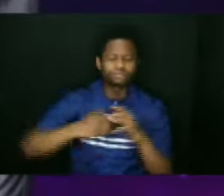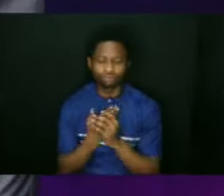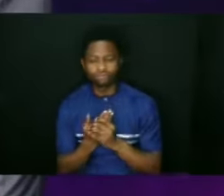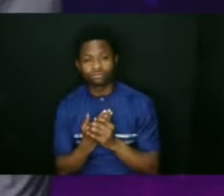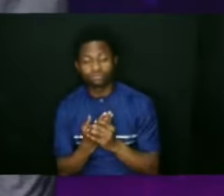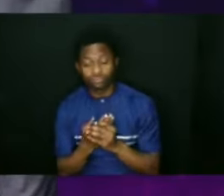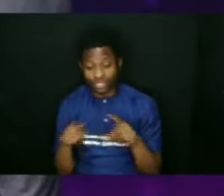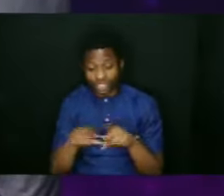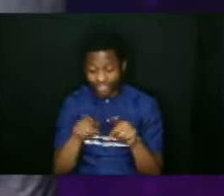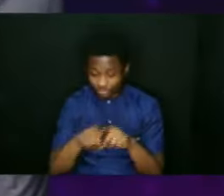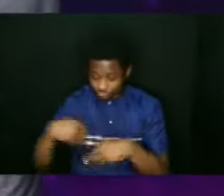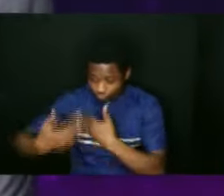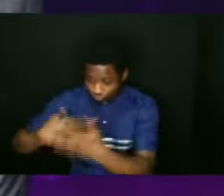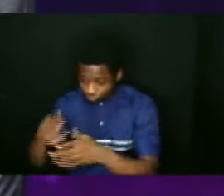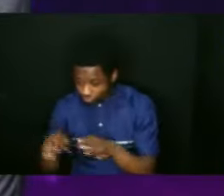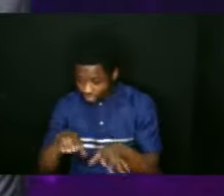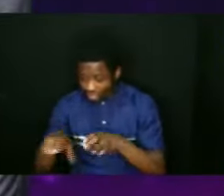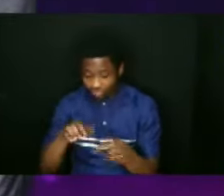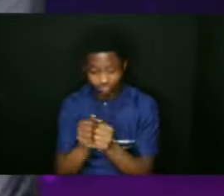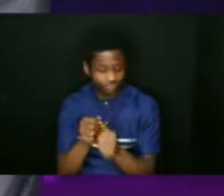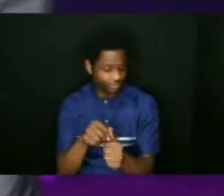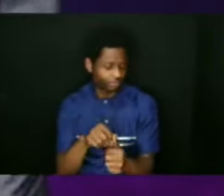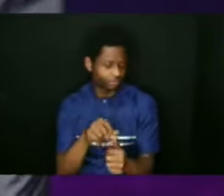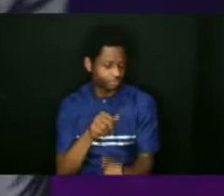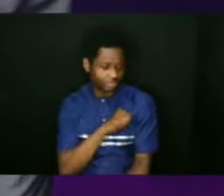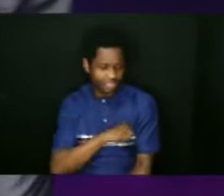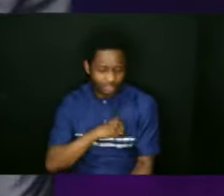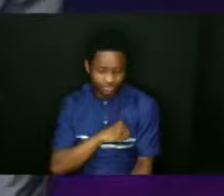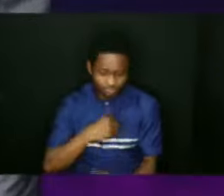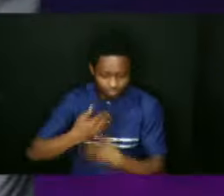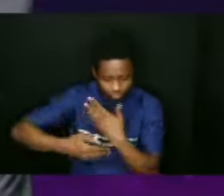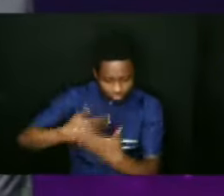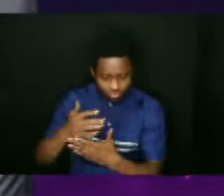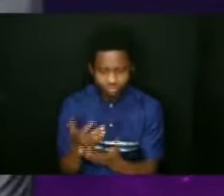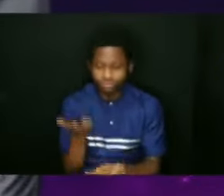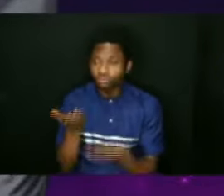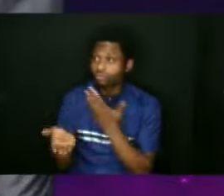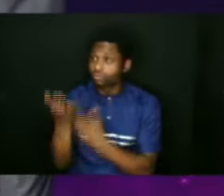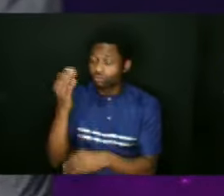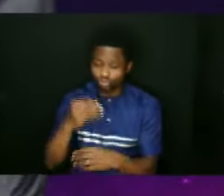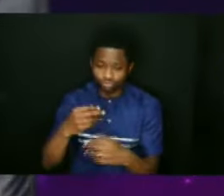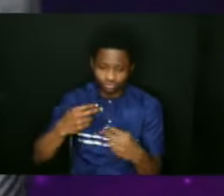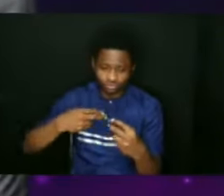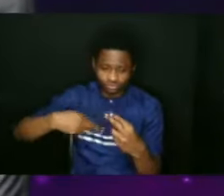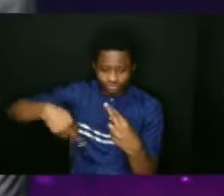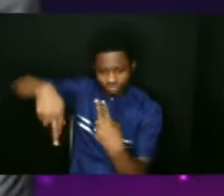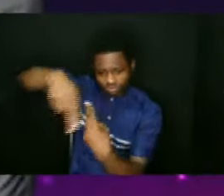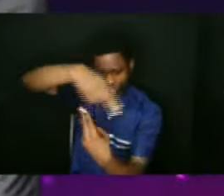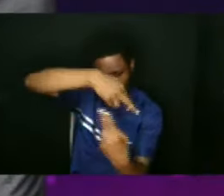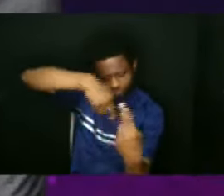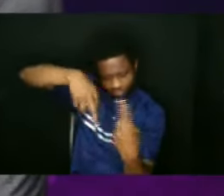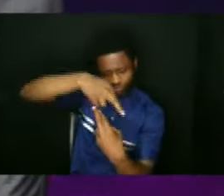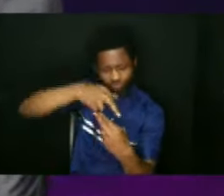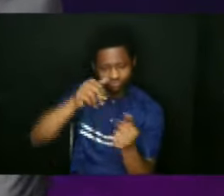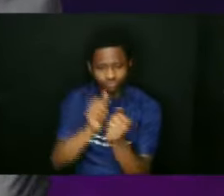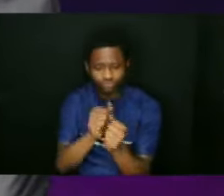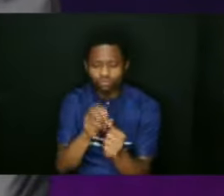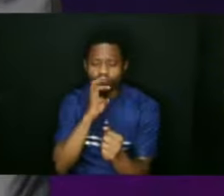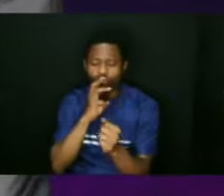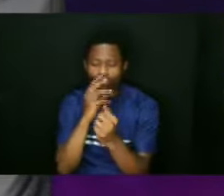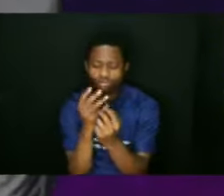you move along with this virtue, may the Lord surround you with his well.